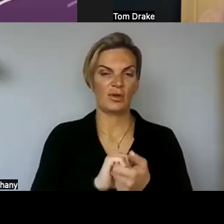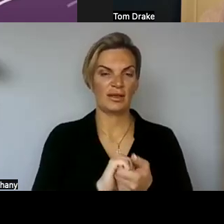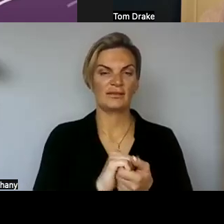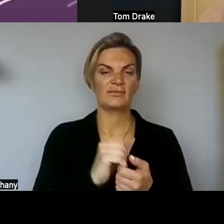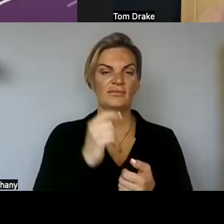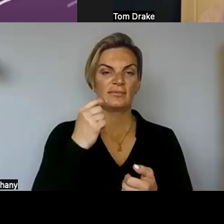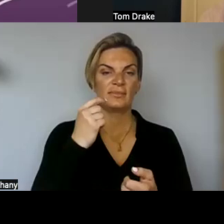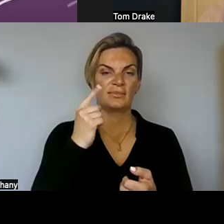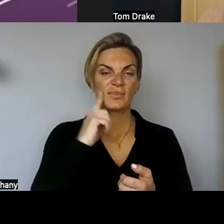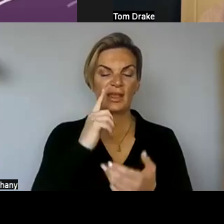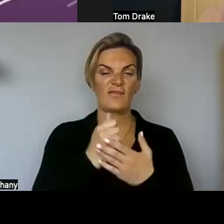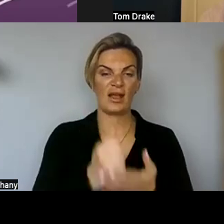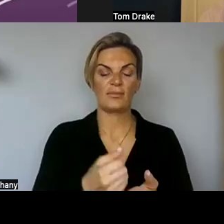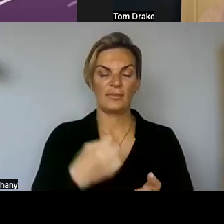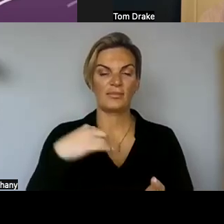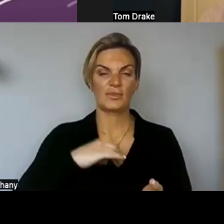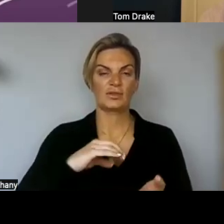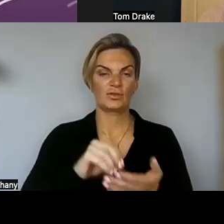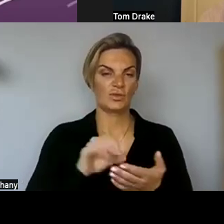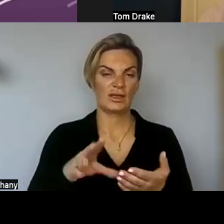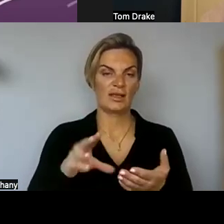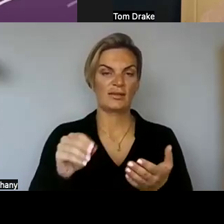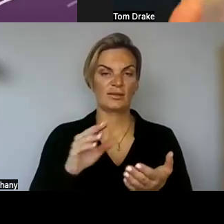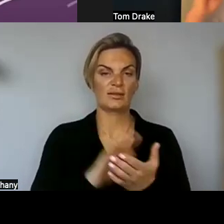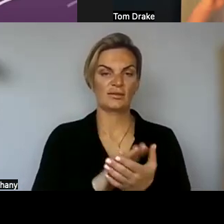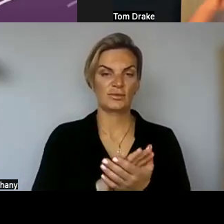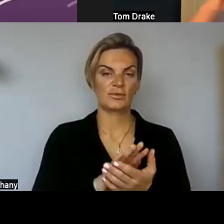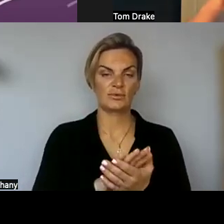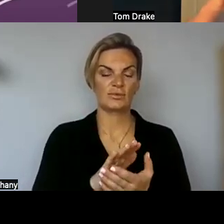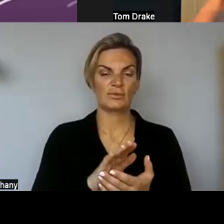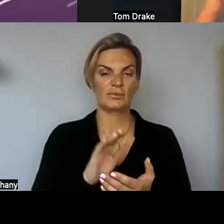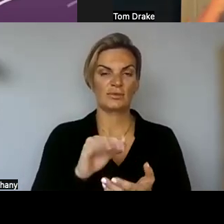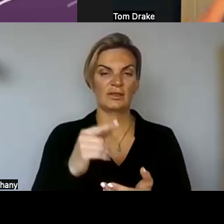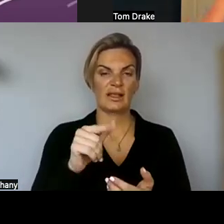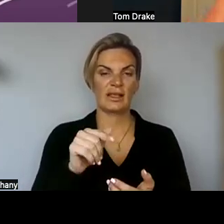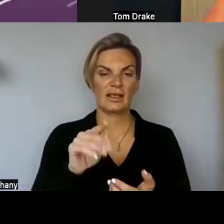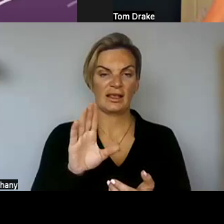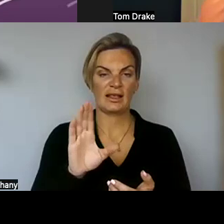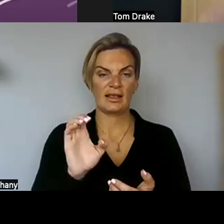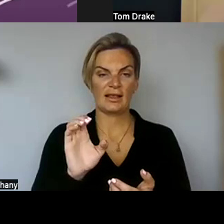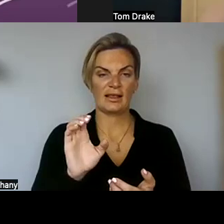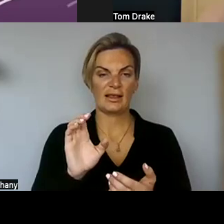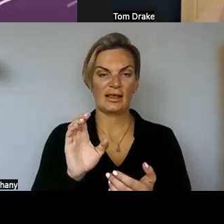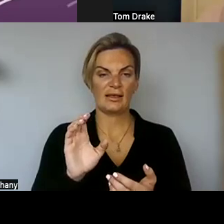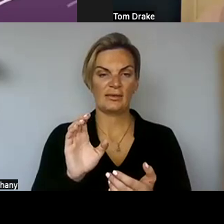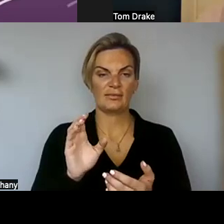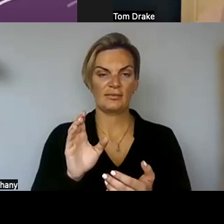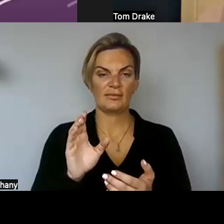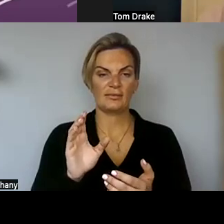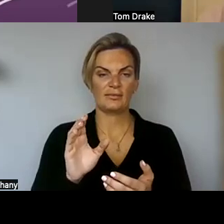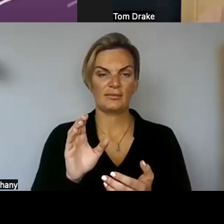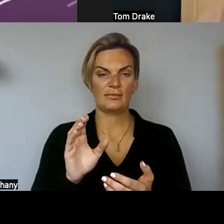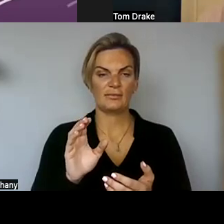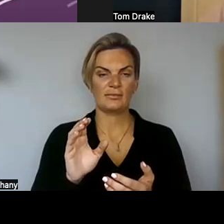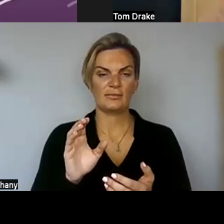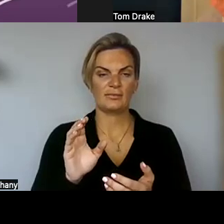helped the students and have helped the school. I mean, for starters, the village gave Reynolds Field to the school back in the 1940s. That's one very simple